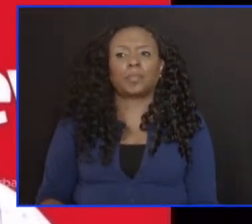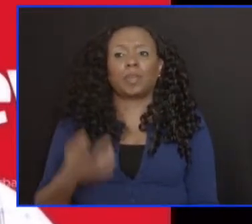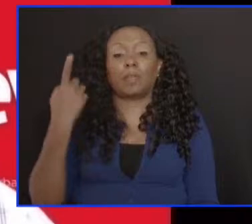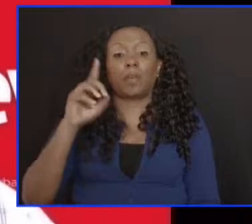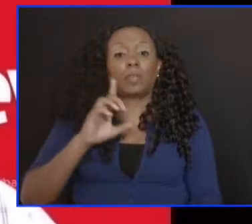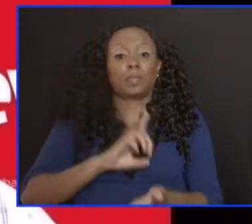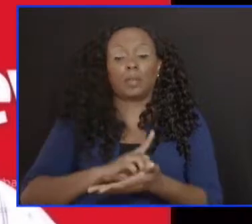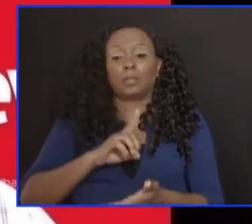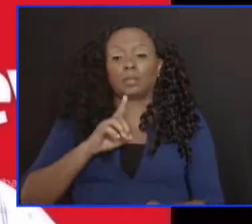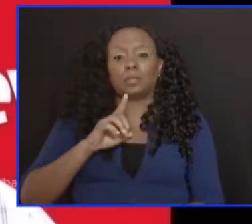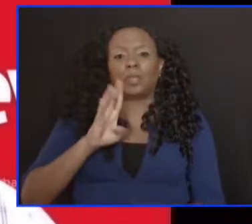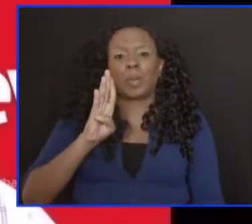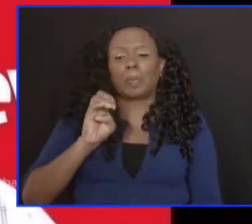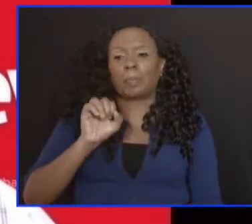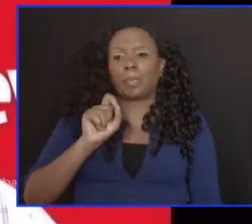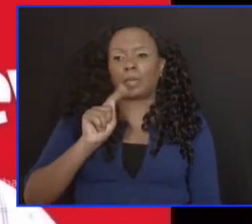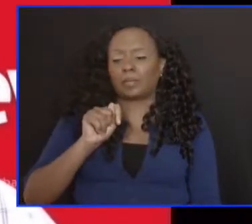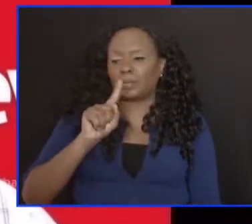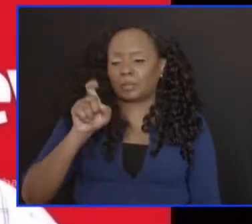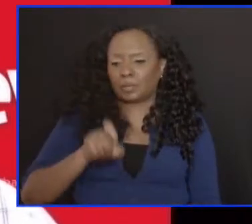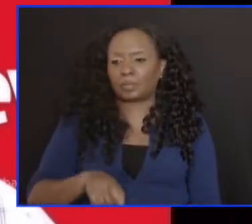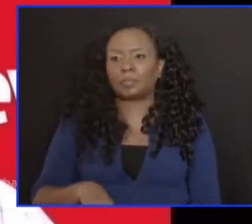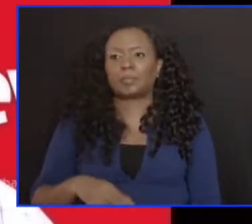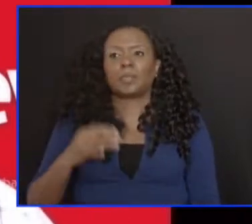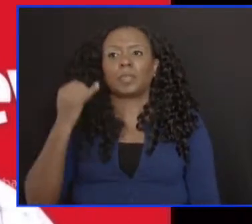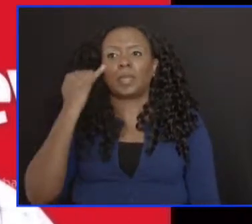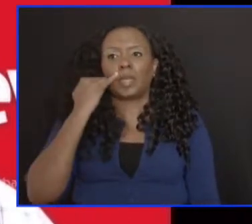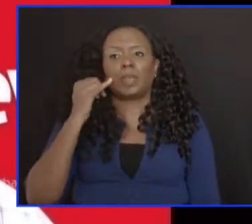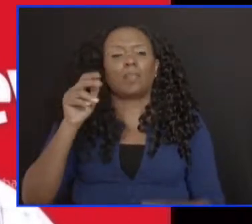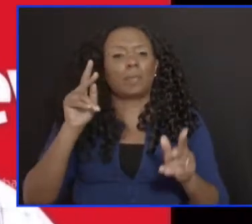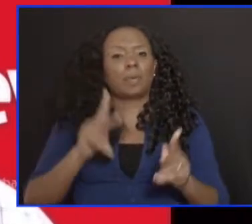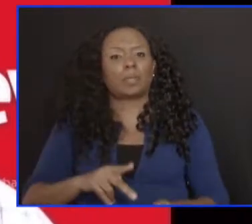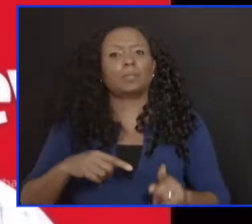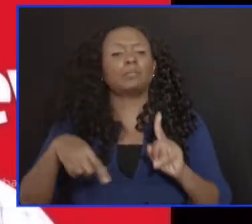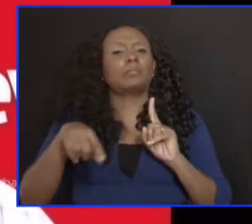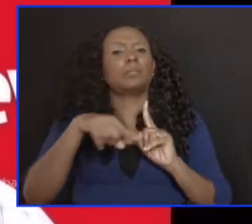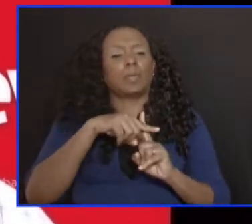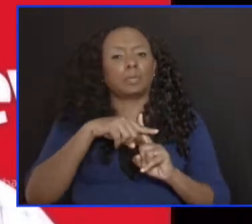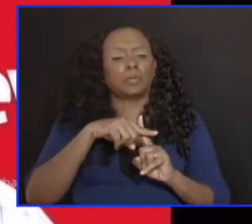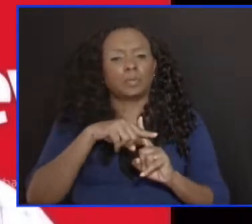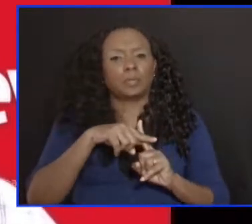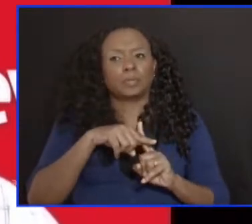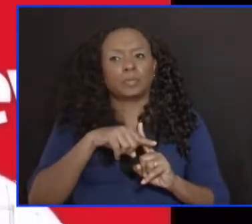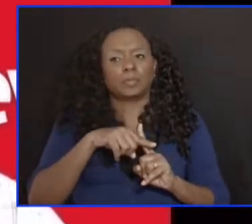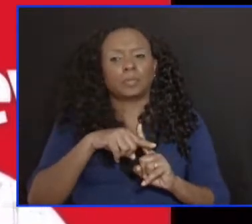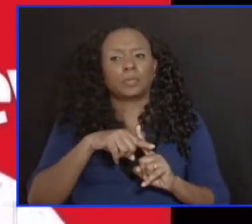Dr. Best, turn out to be positive, what measures, what